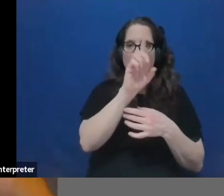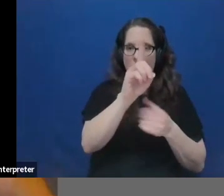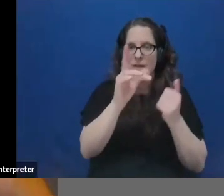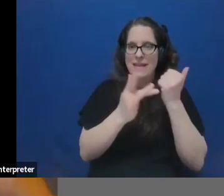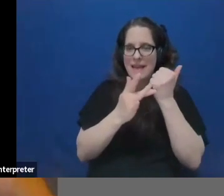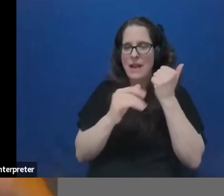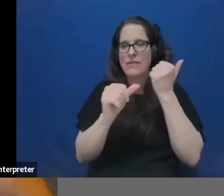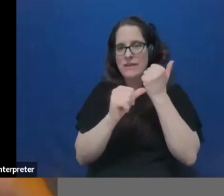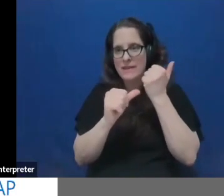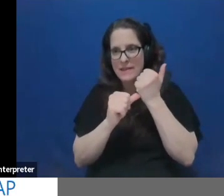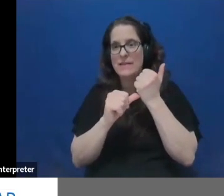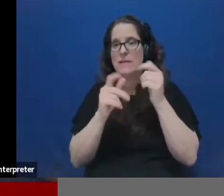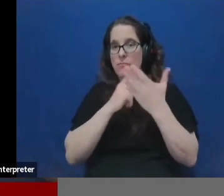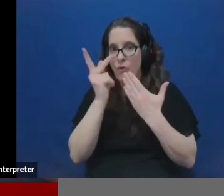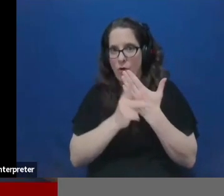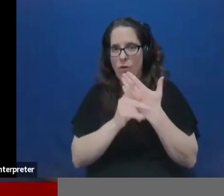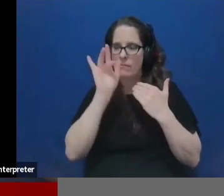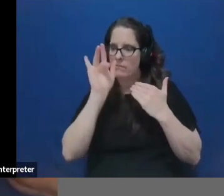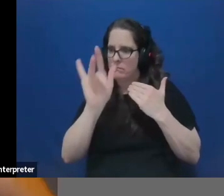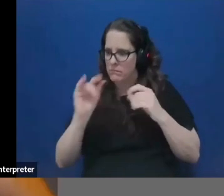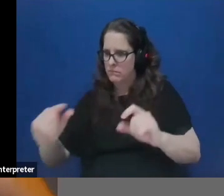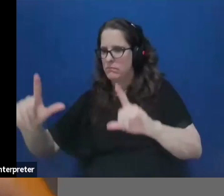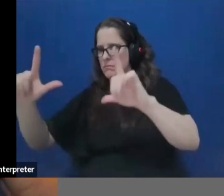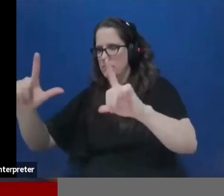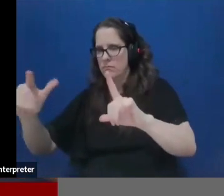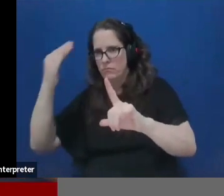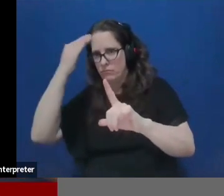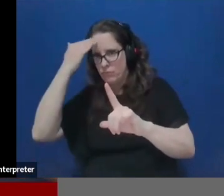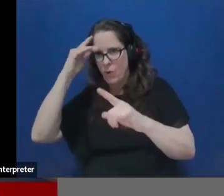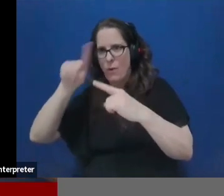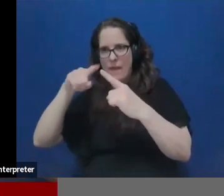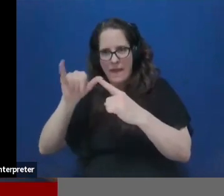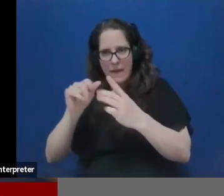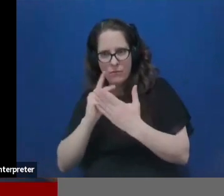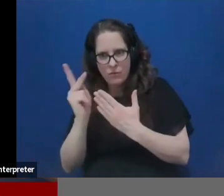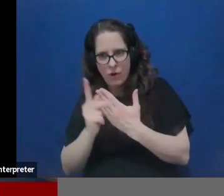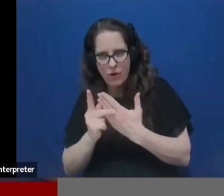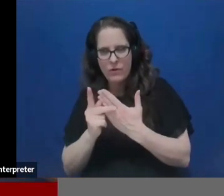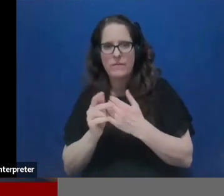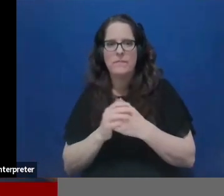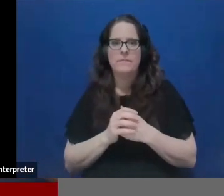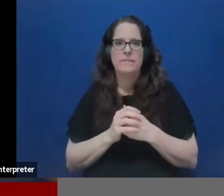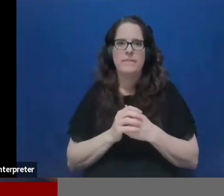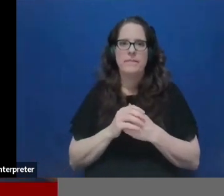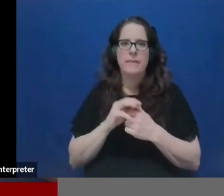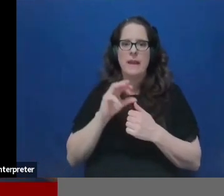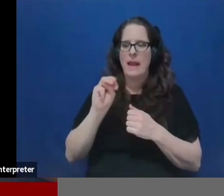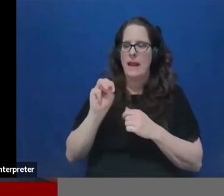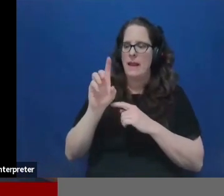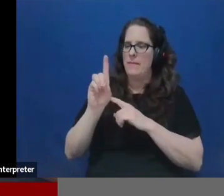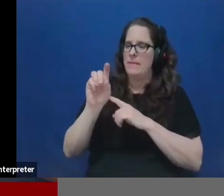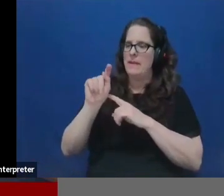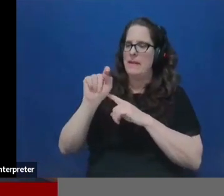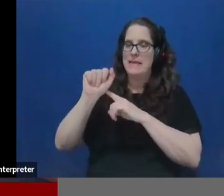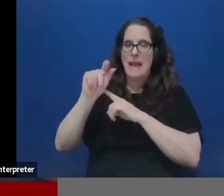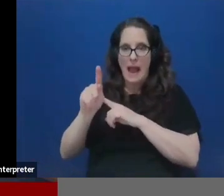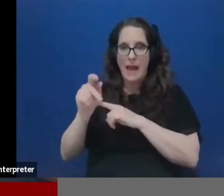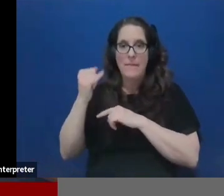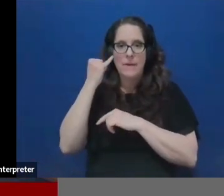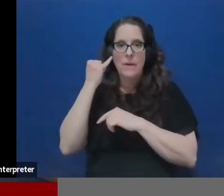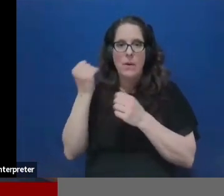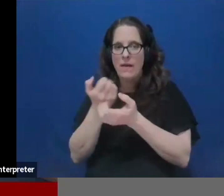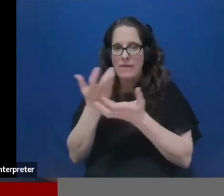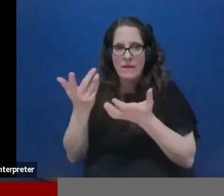the DDA's website about that program, MD TAP. anything you need, email,